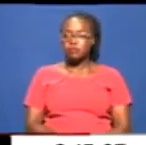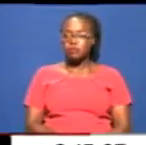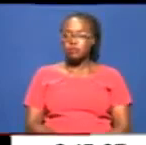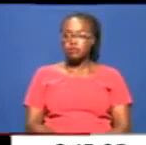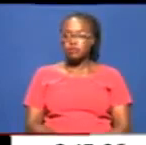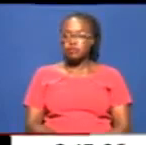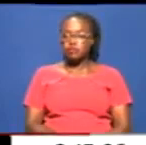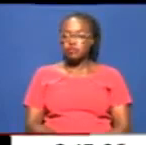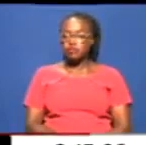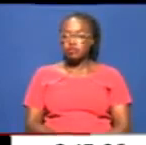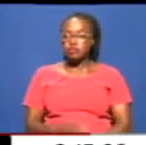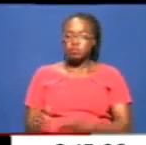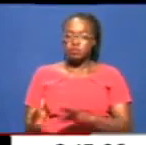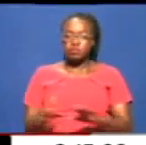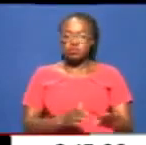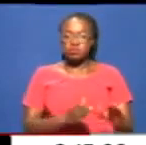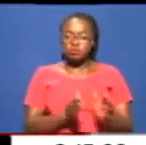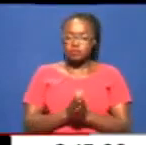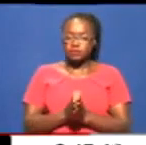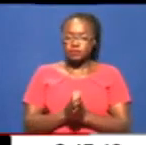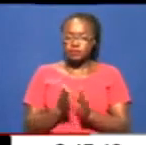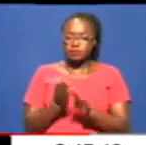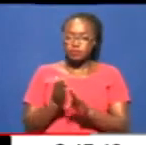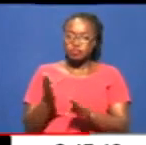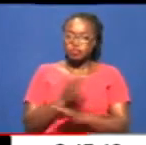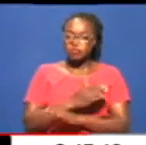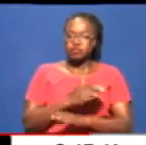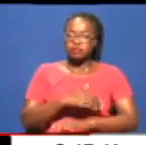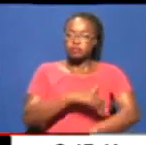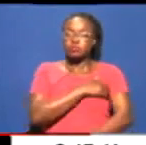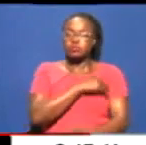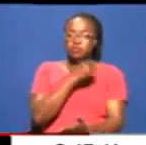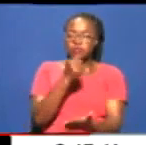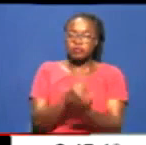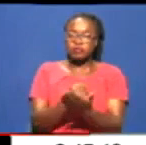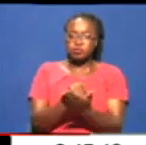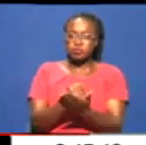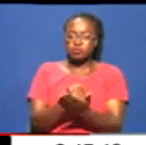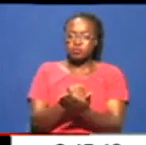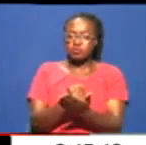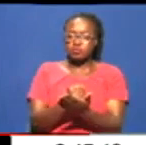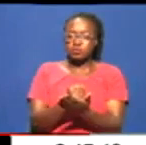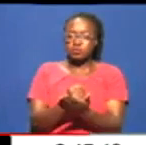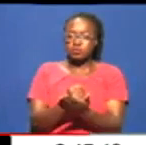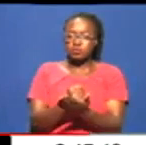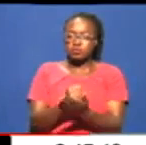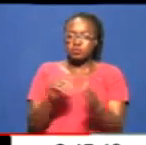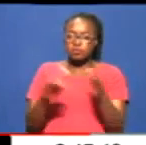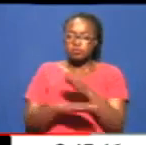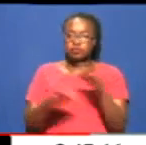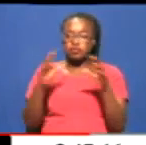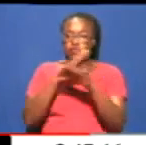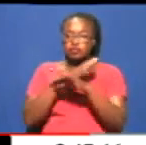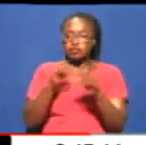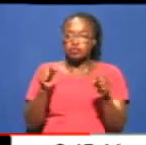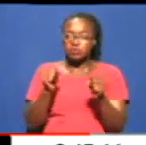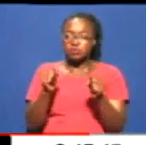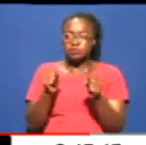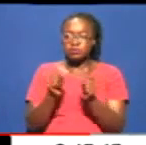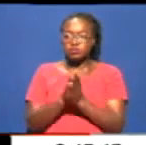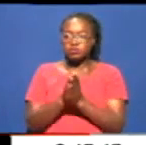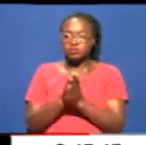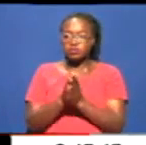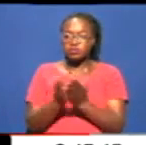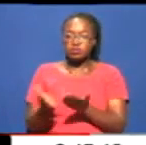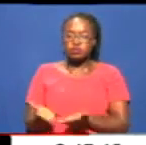Moving on, a former chief of staff in the office of Deputy President Maryanne Keytany has been coronated into the